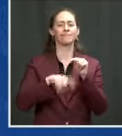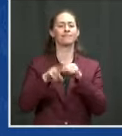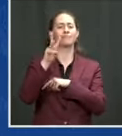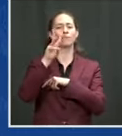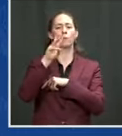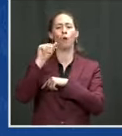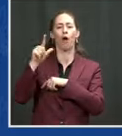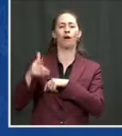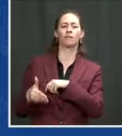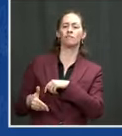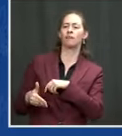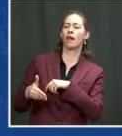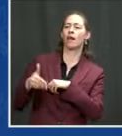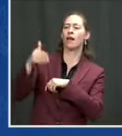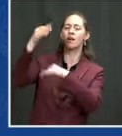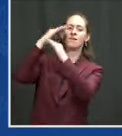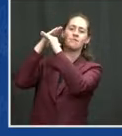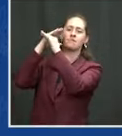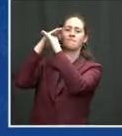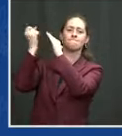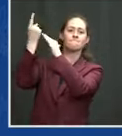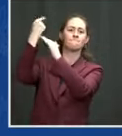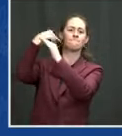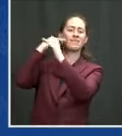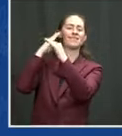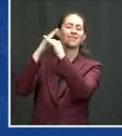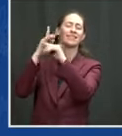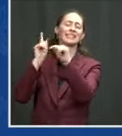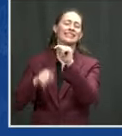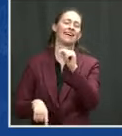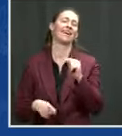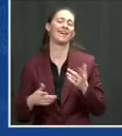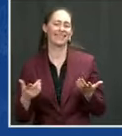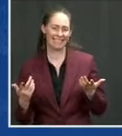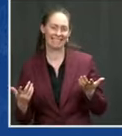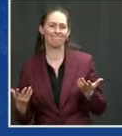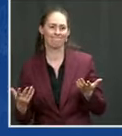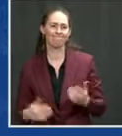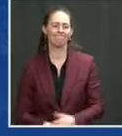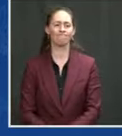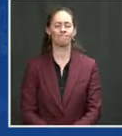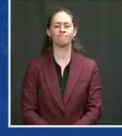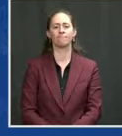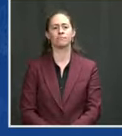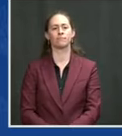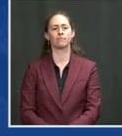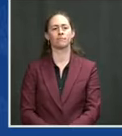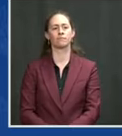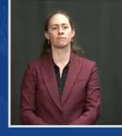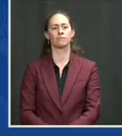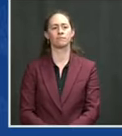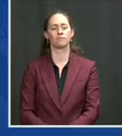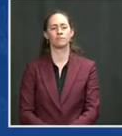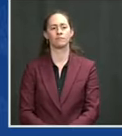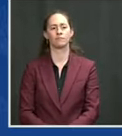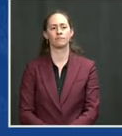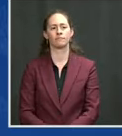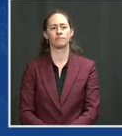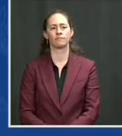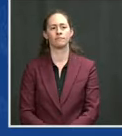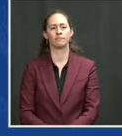think we're going to see in the next three or four years, the ability to provide access to